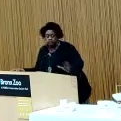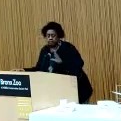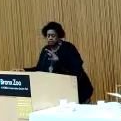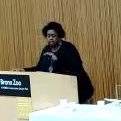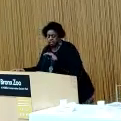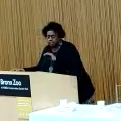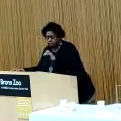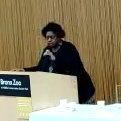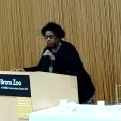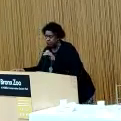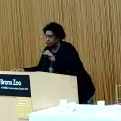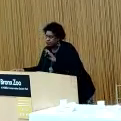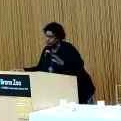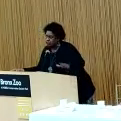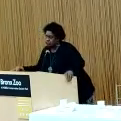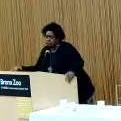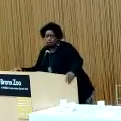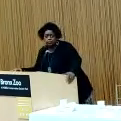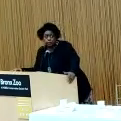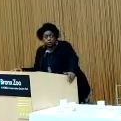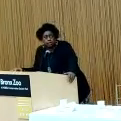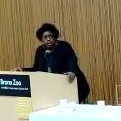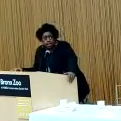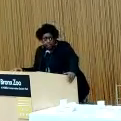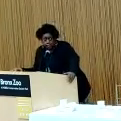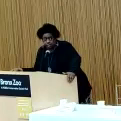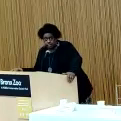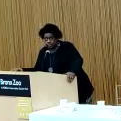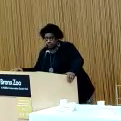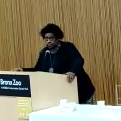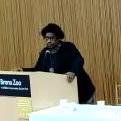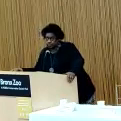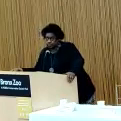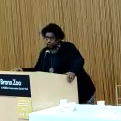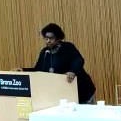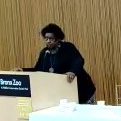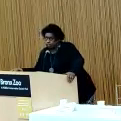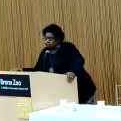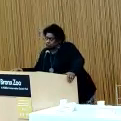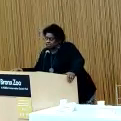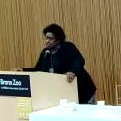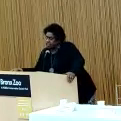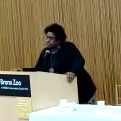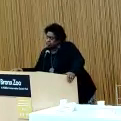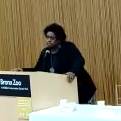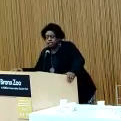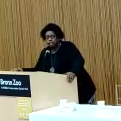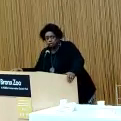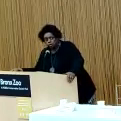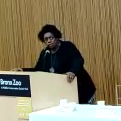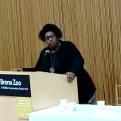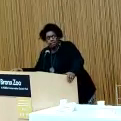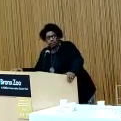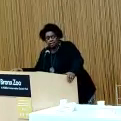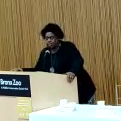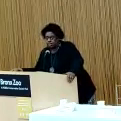us I just lose the microphone also goes agents you're representing someone you